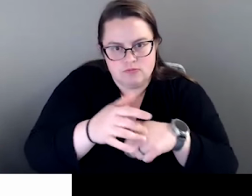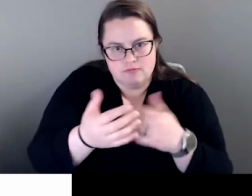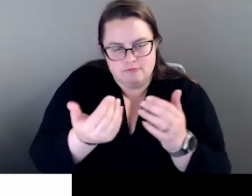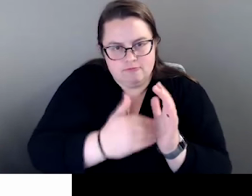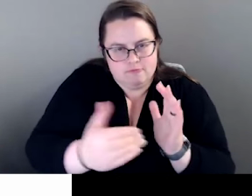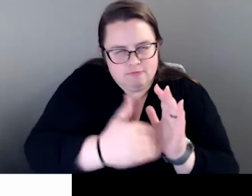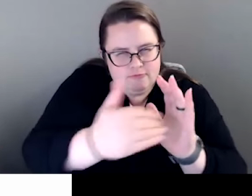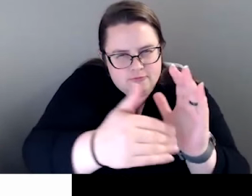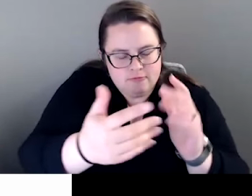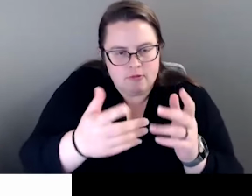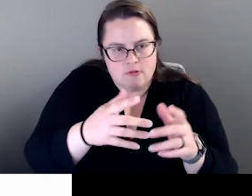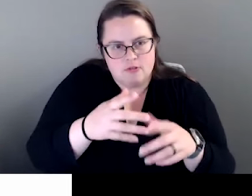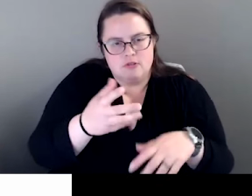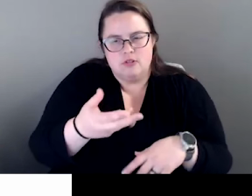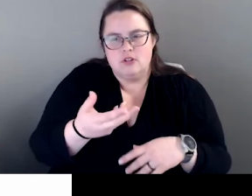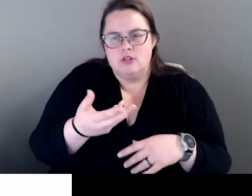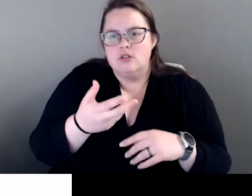verbal sexual harassment.